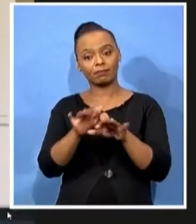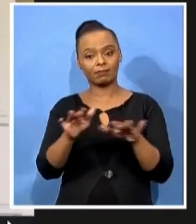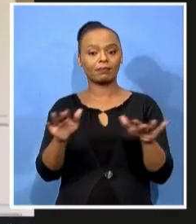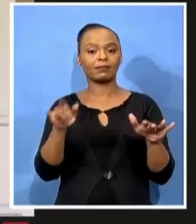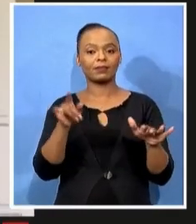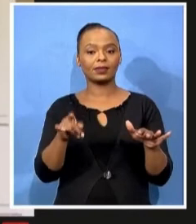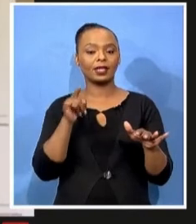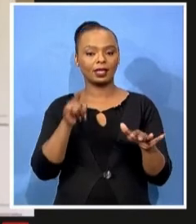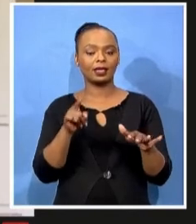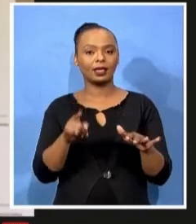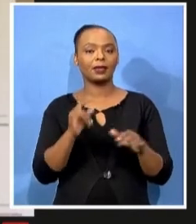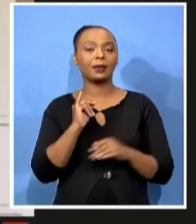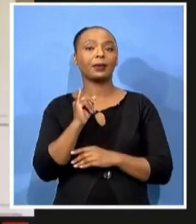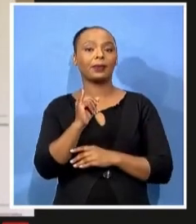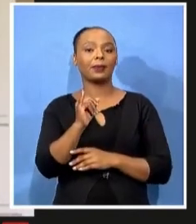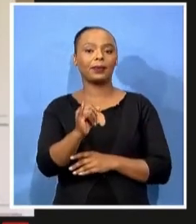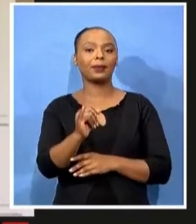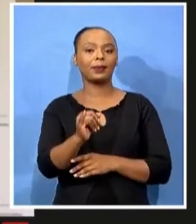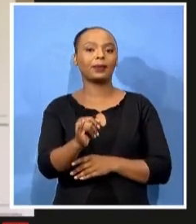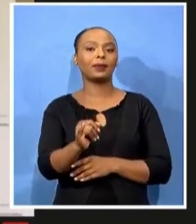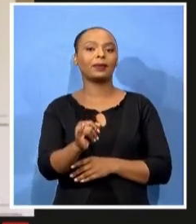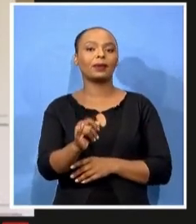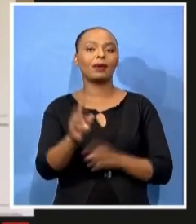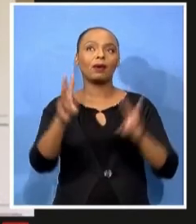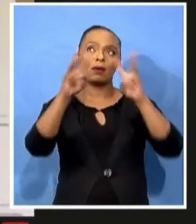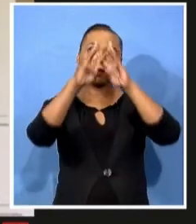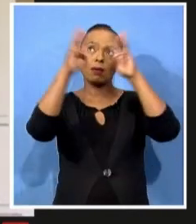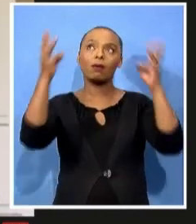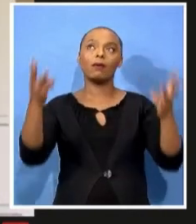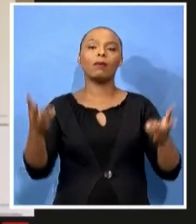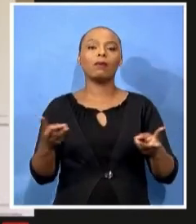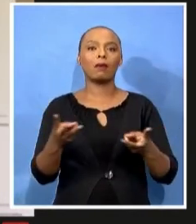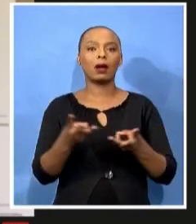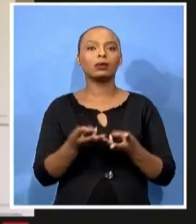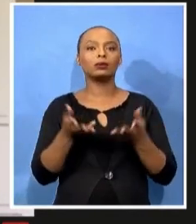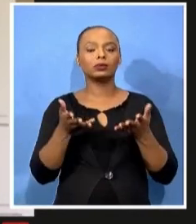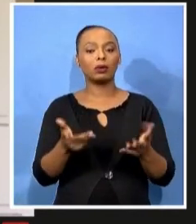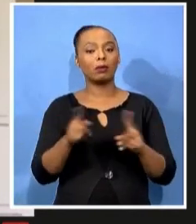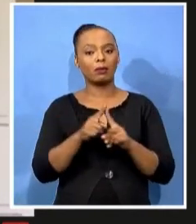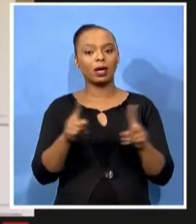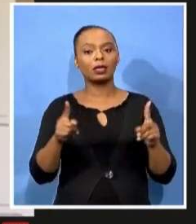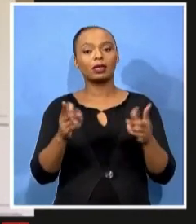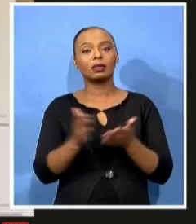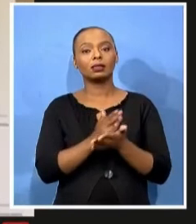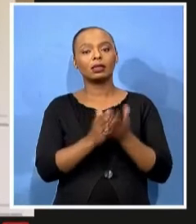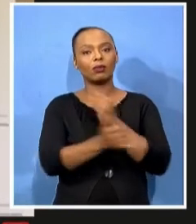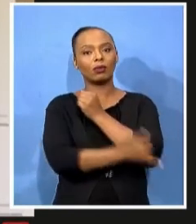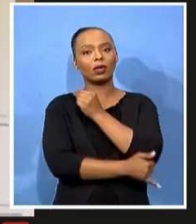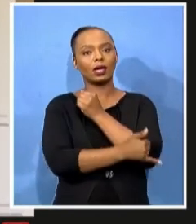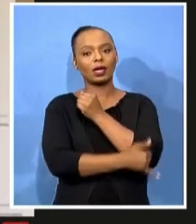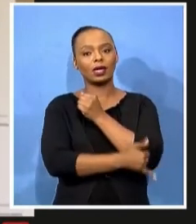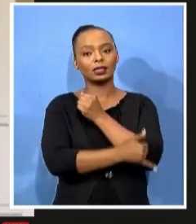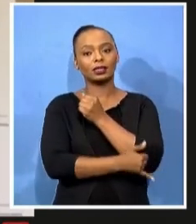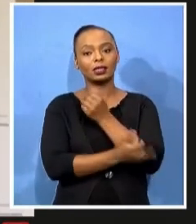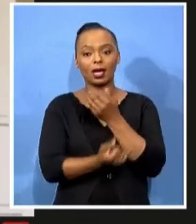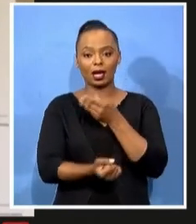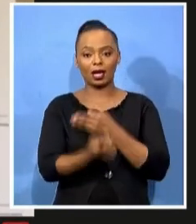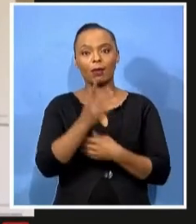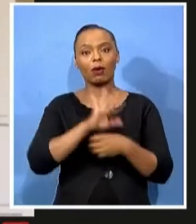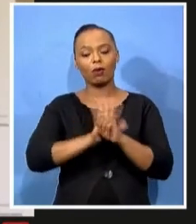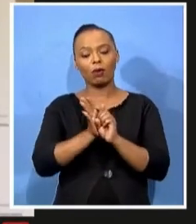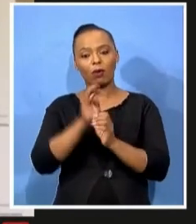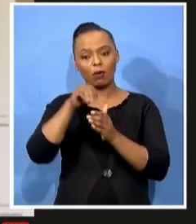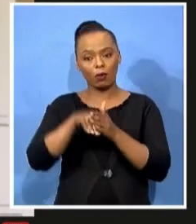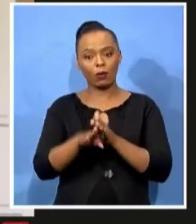world, but a number of countries have faced what has been called the second wave, wherein the resurgence